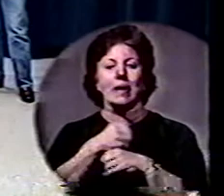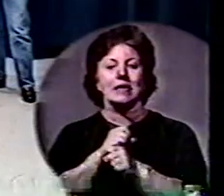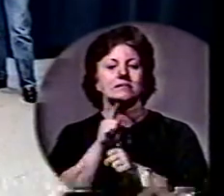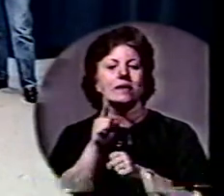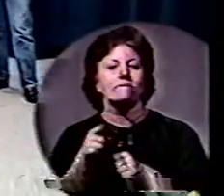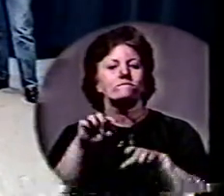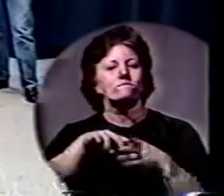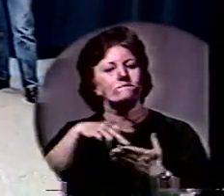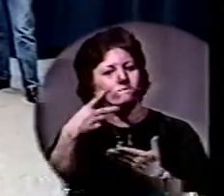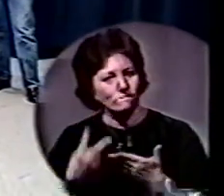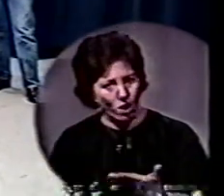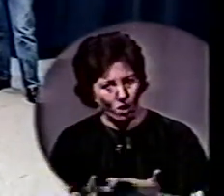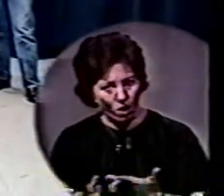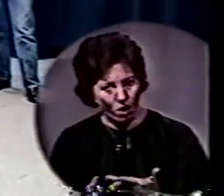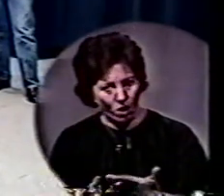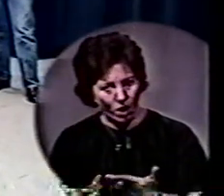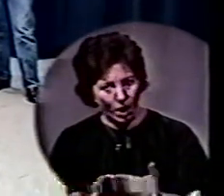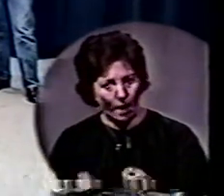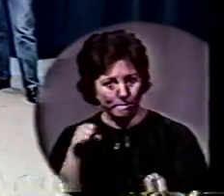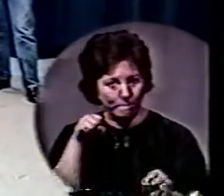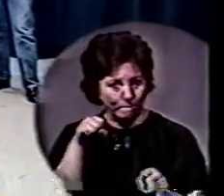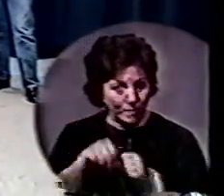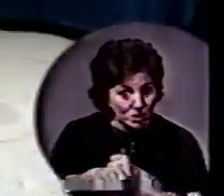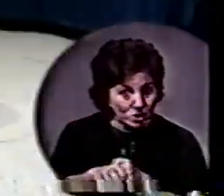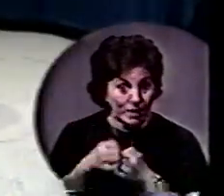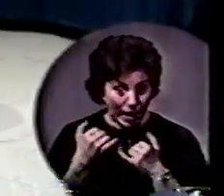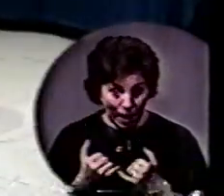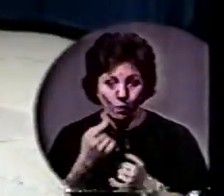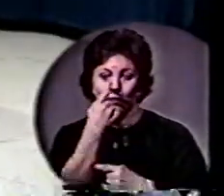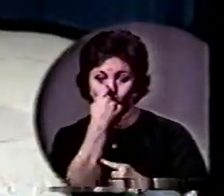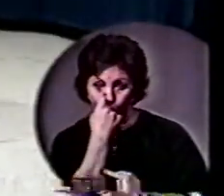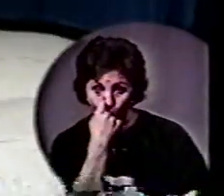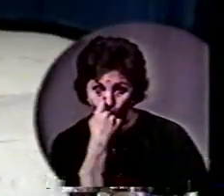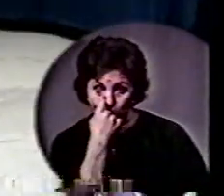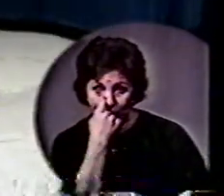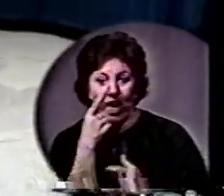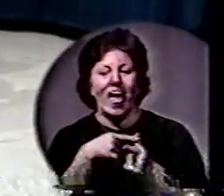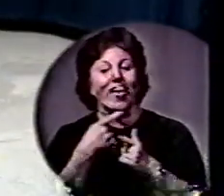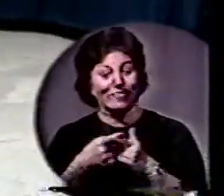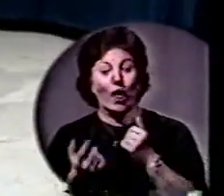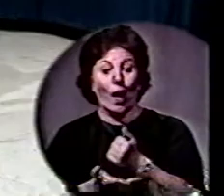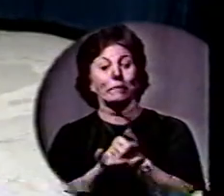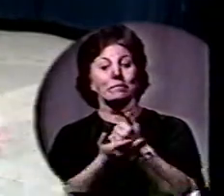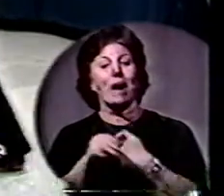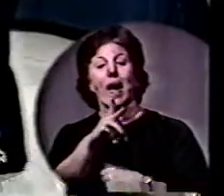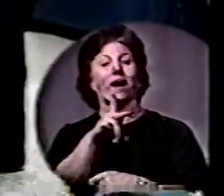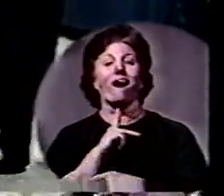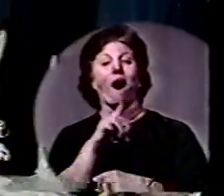fall. Punching to the nose, and then I'll help him back up because I'm such a nice guy.